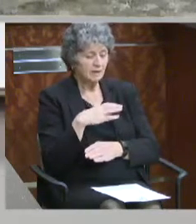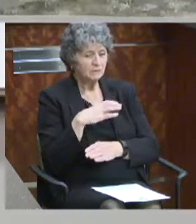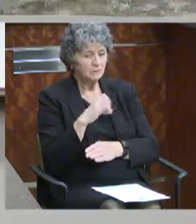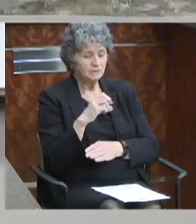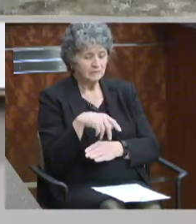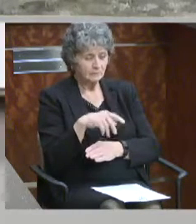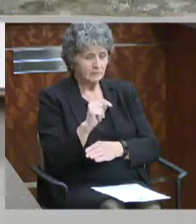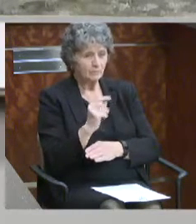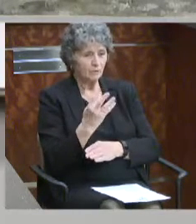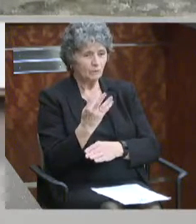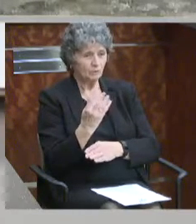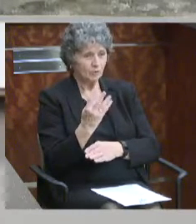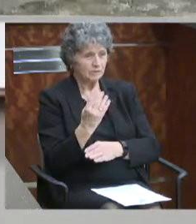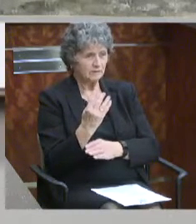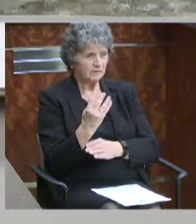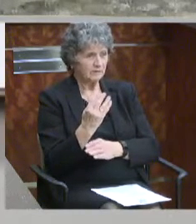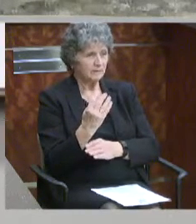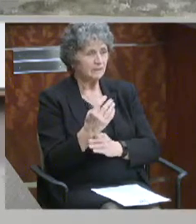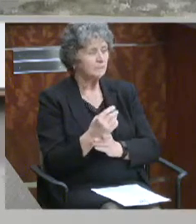September 14th,